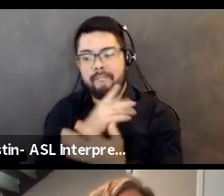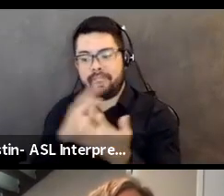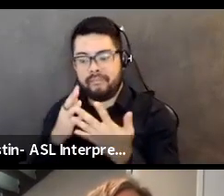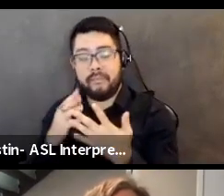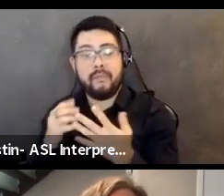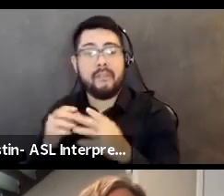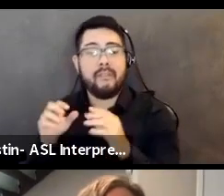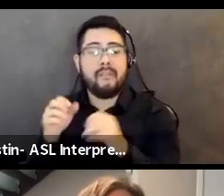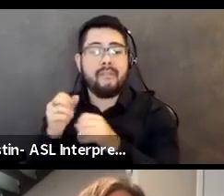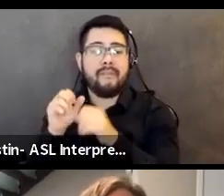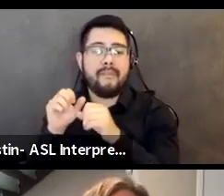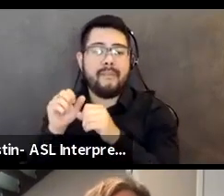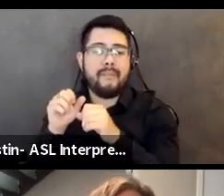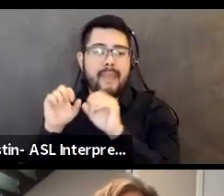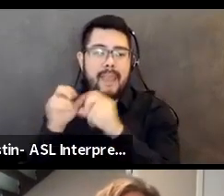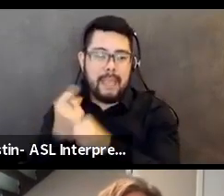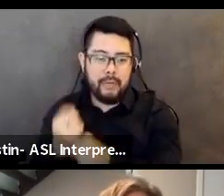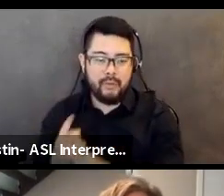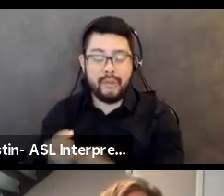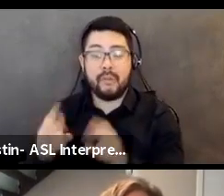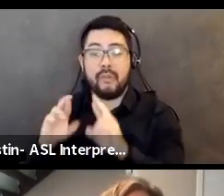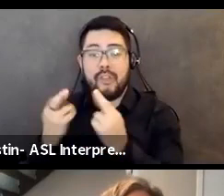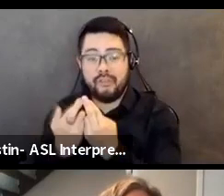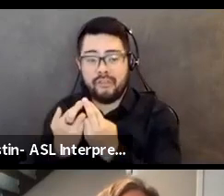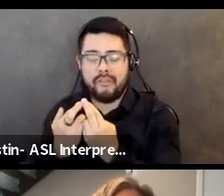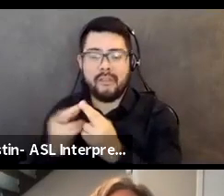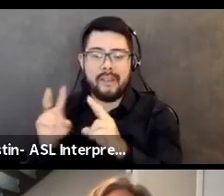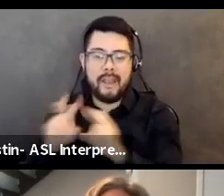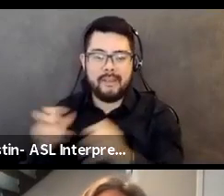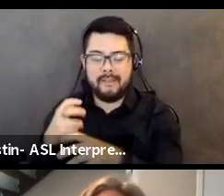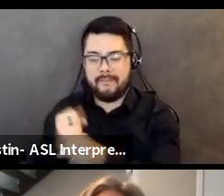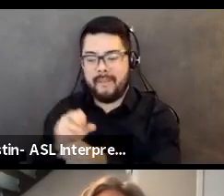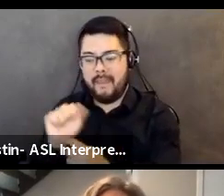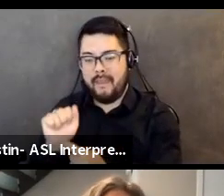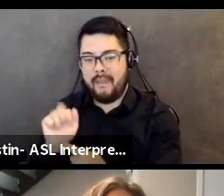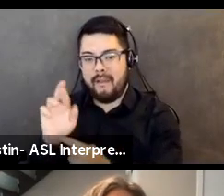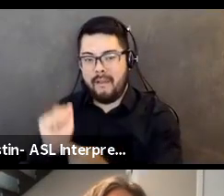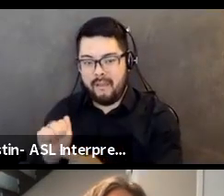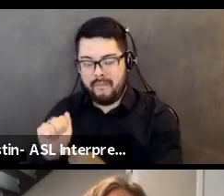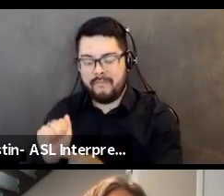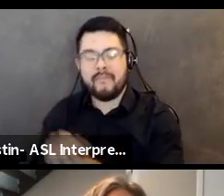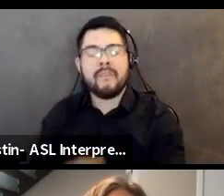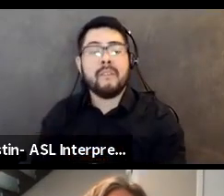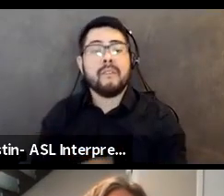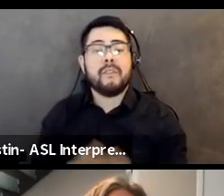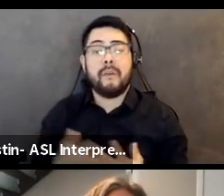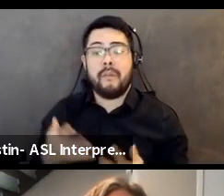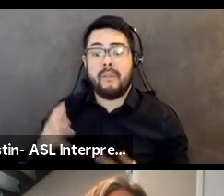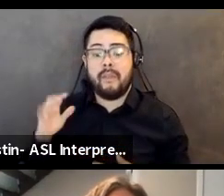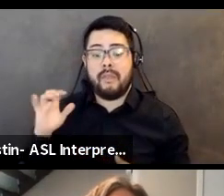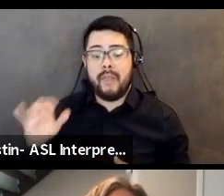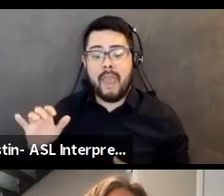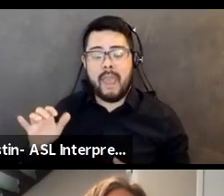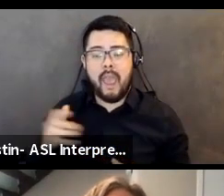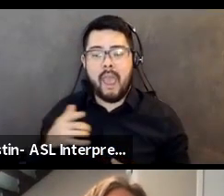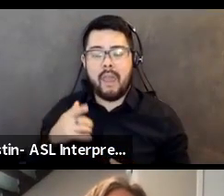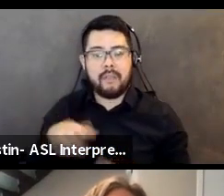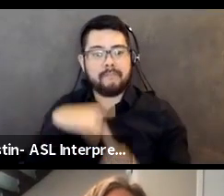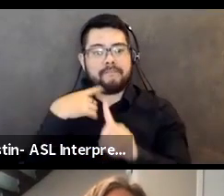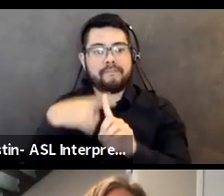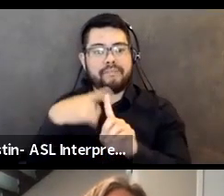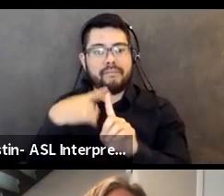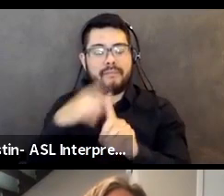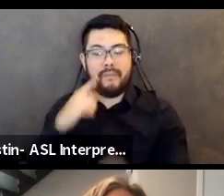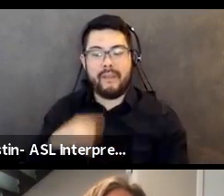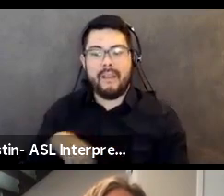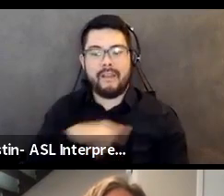analysis and and the ara outreach so that is certainly a golden thread that i would like